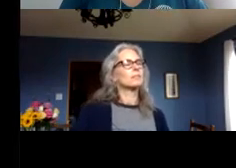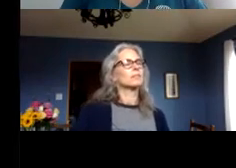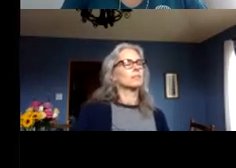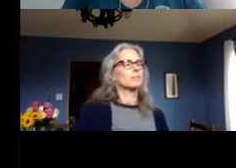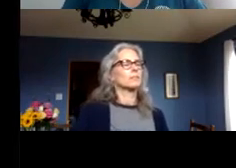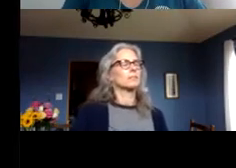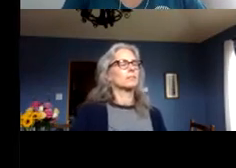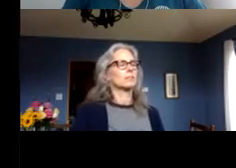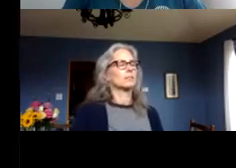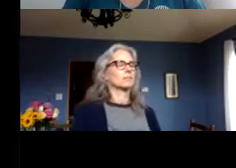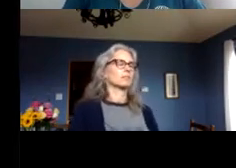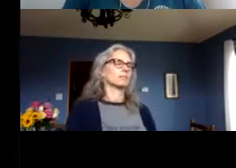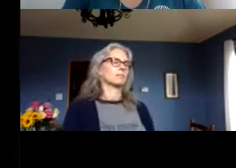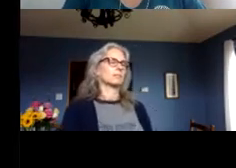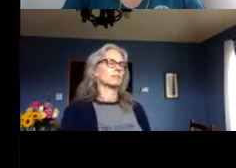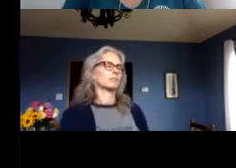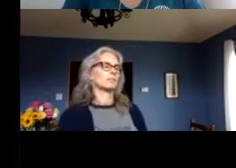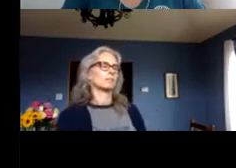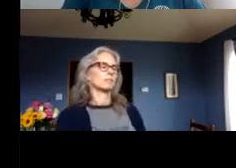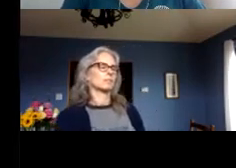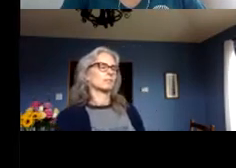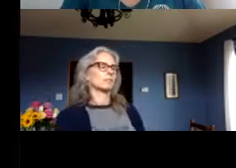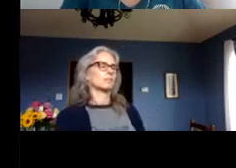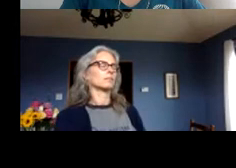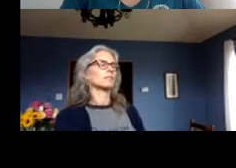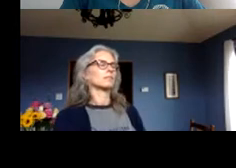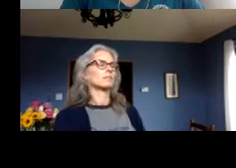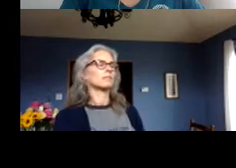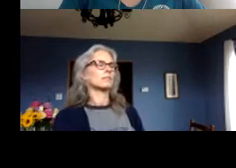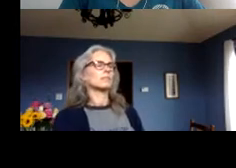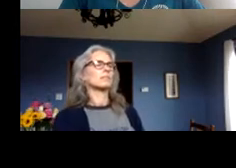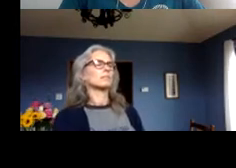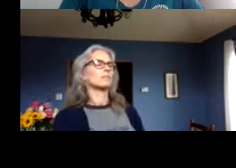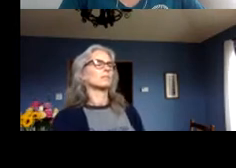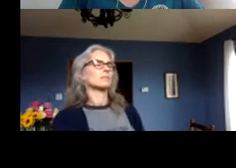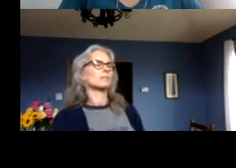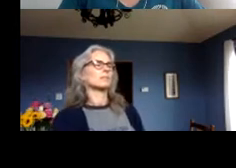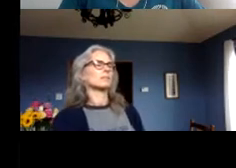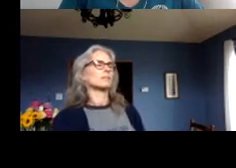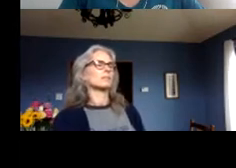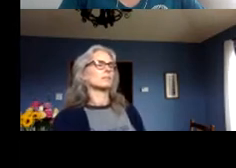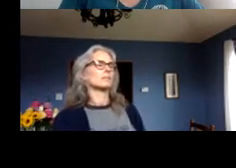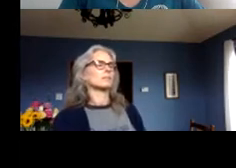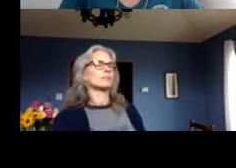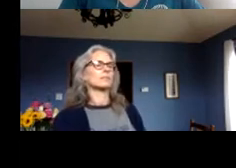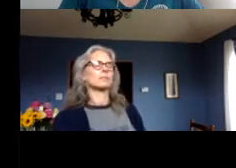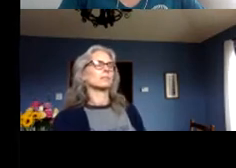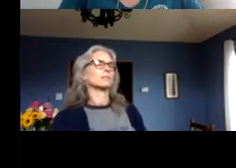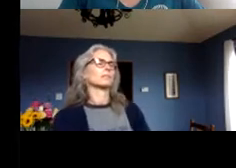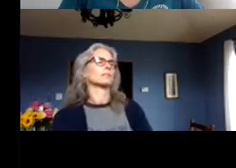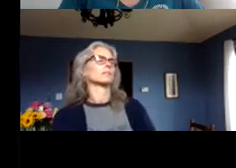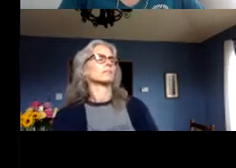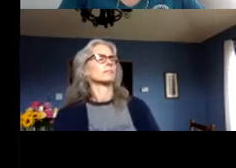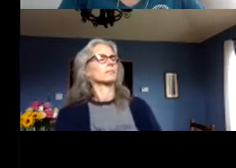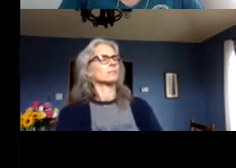also notice that topics show up here on the left side of the screen. So I've got I do mine by dates, and so I've got all these dates along the